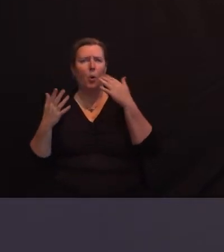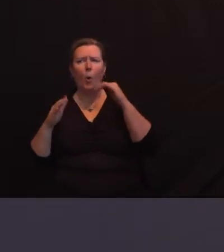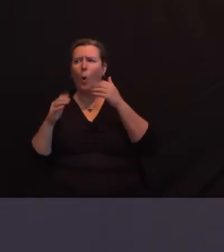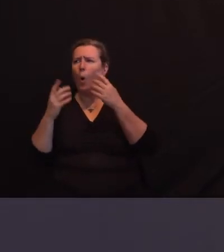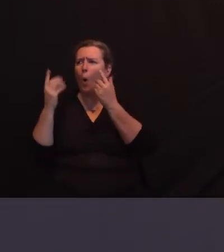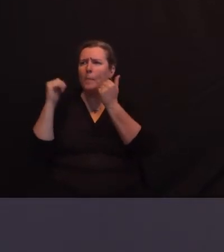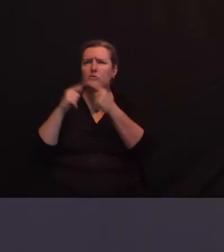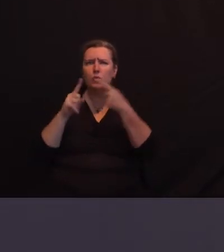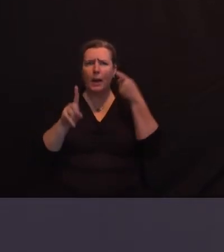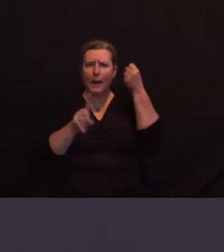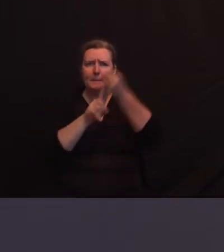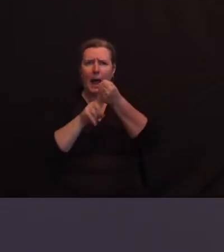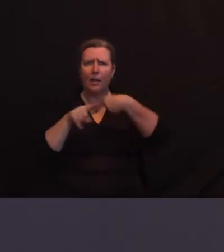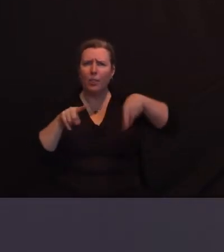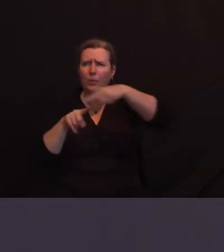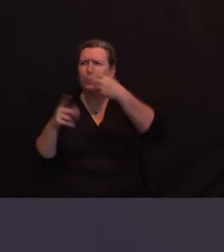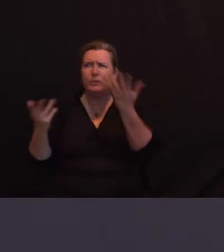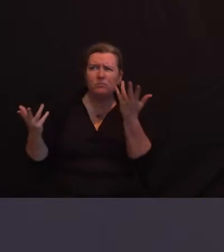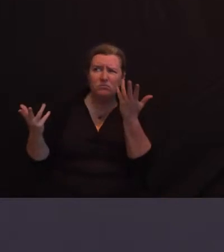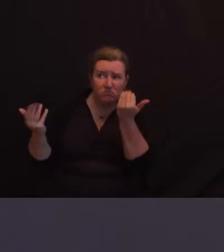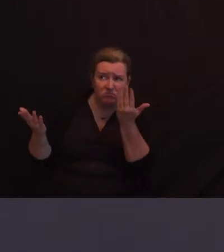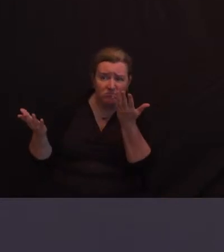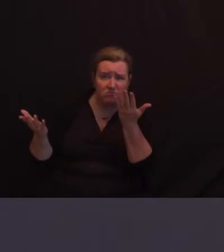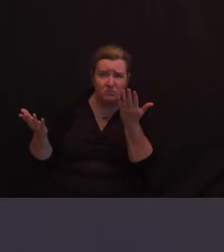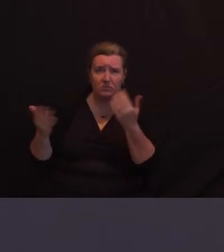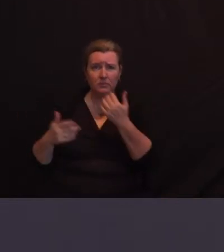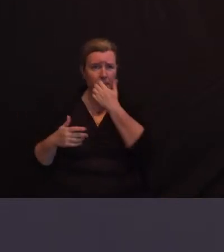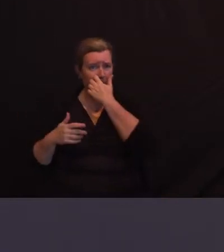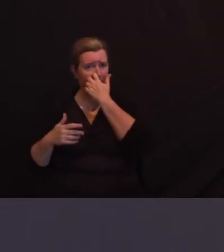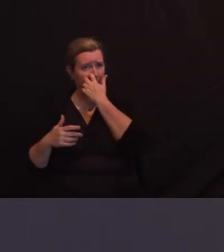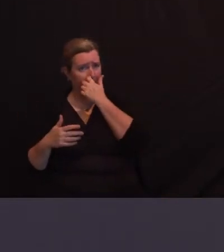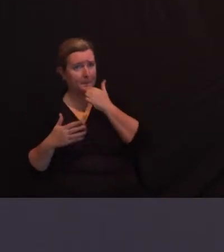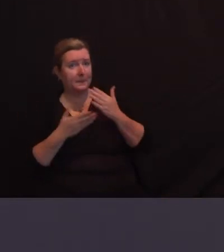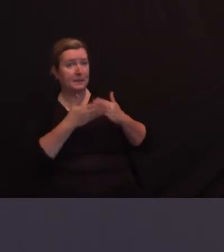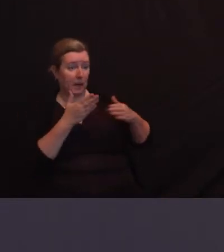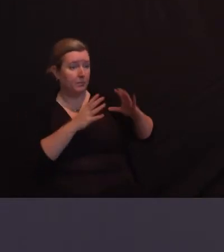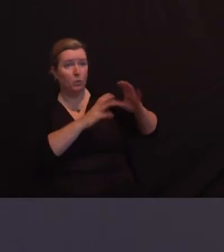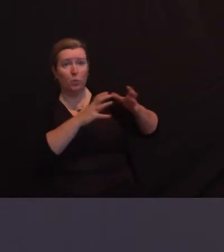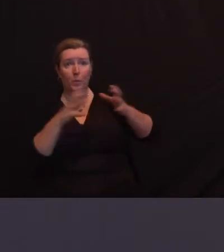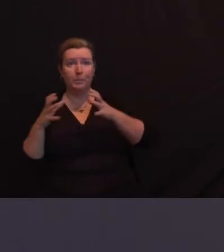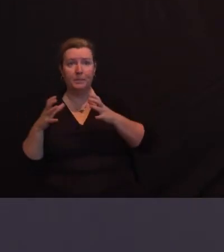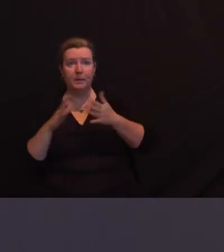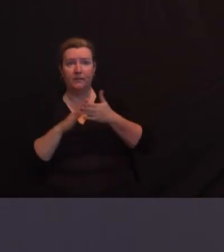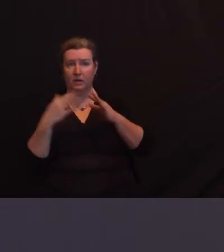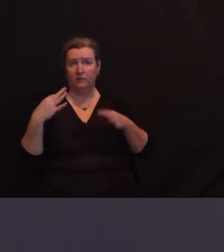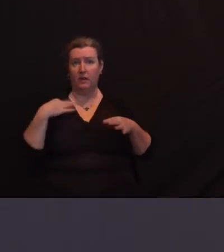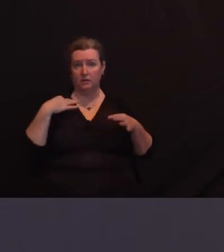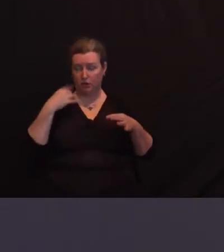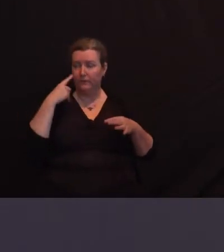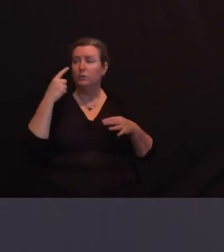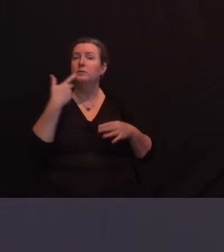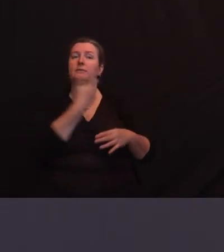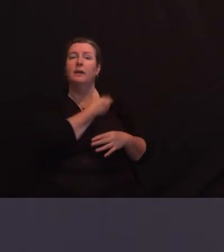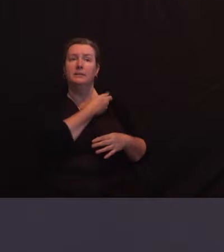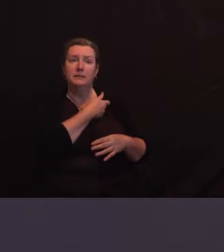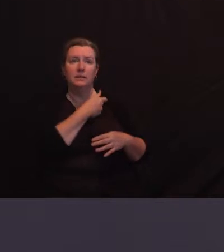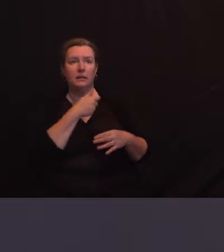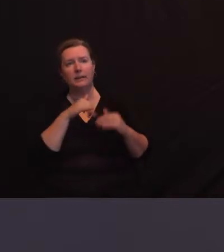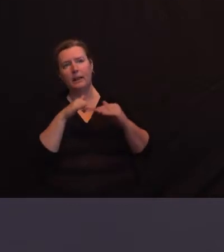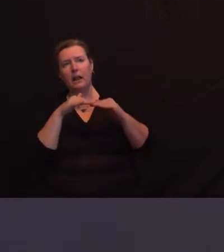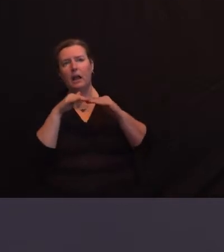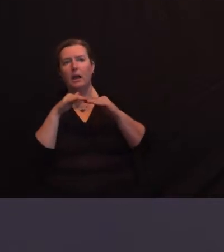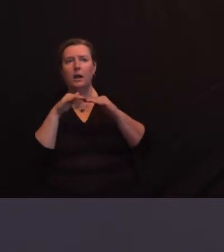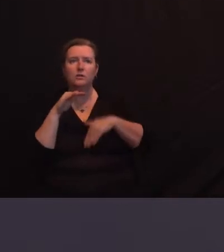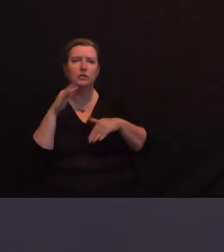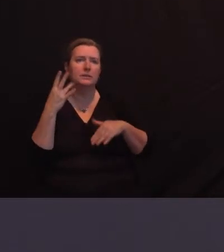So listen, as groups become eligible either for the vaccine or for their boosters, we are strongly,